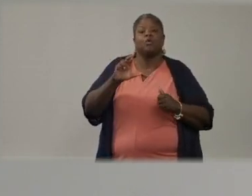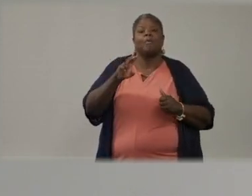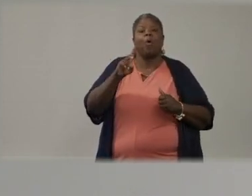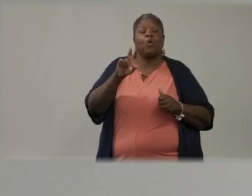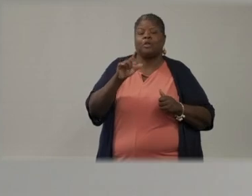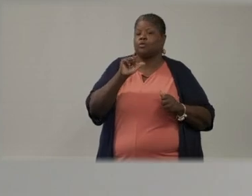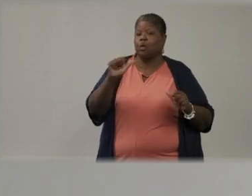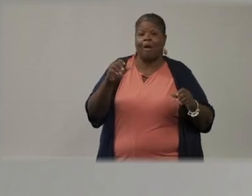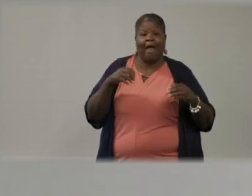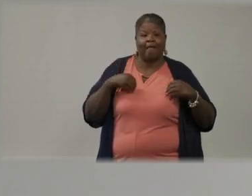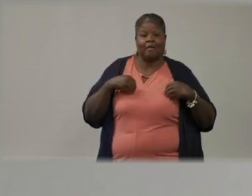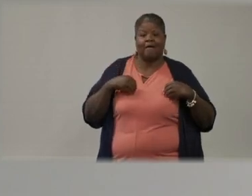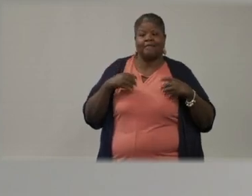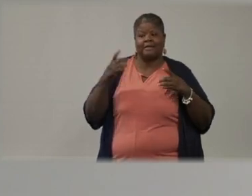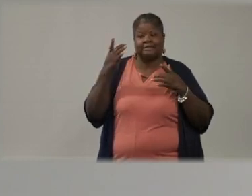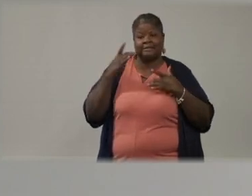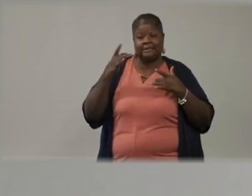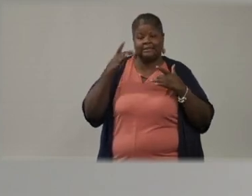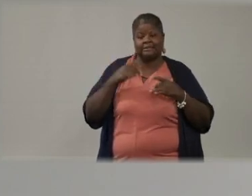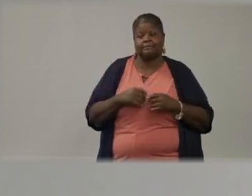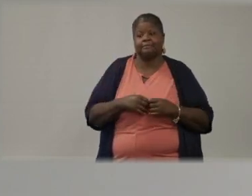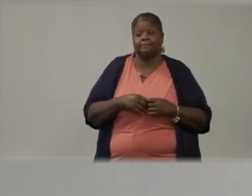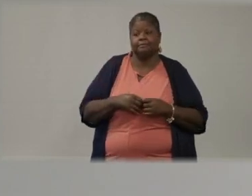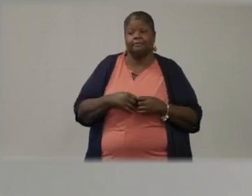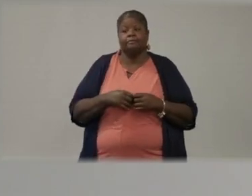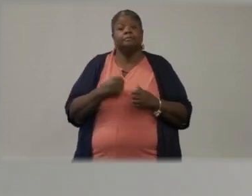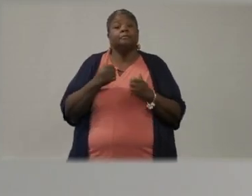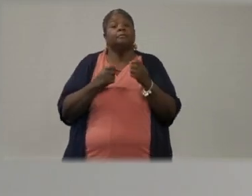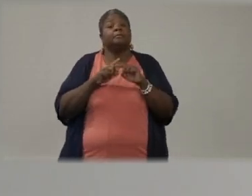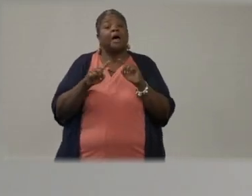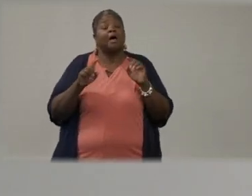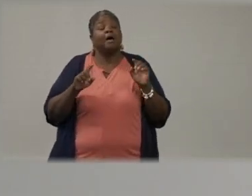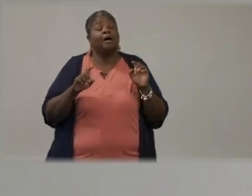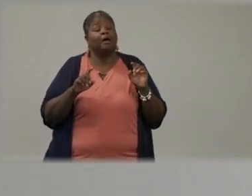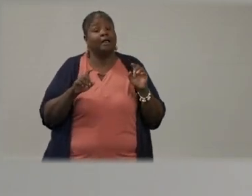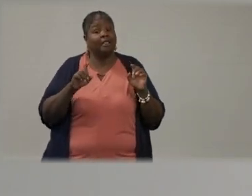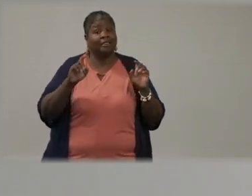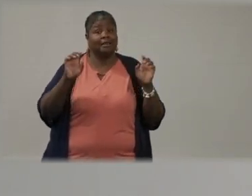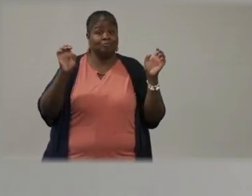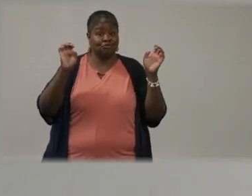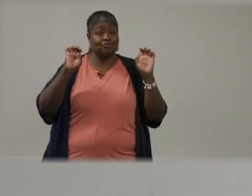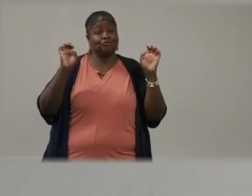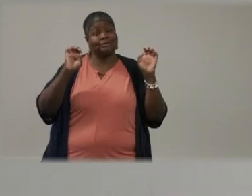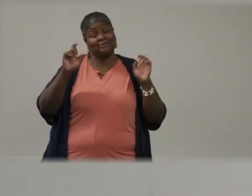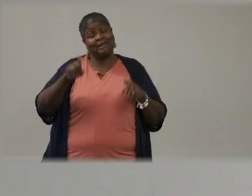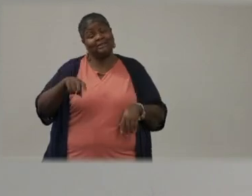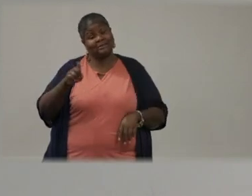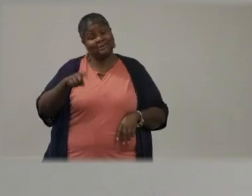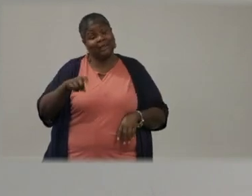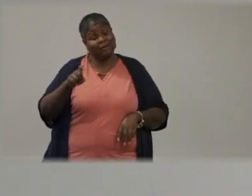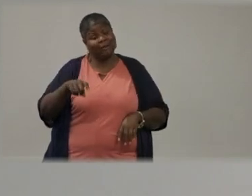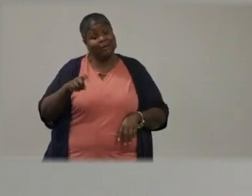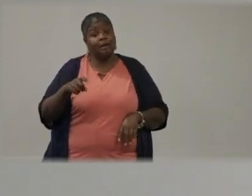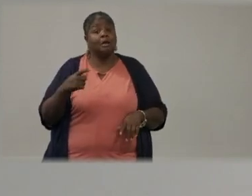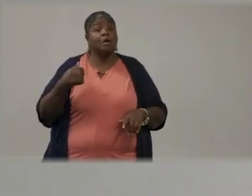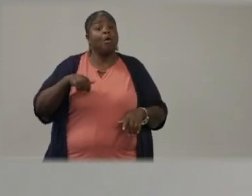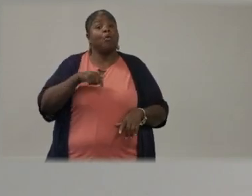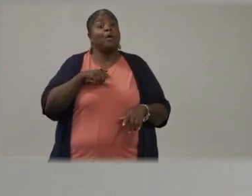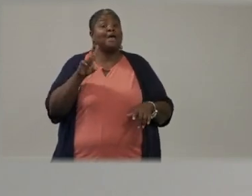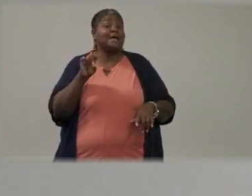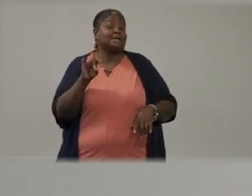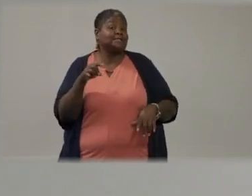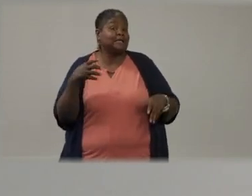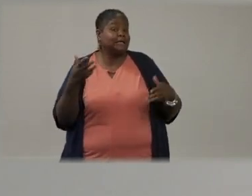put up with the disease. But the mercy is still necessary. Now, what we did